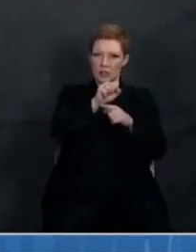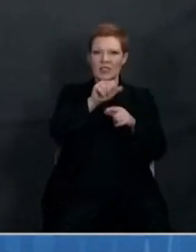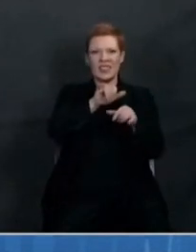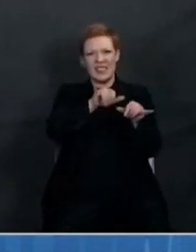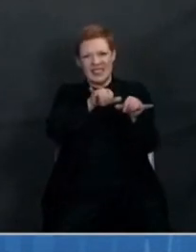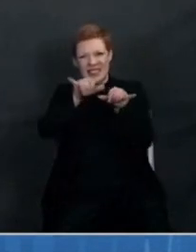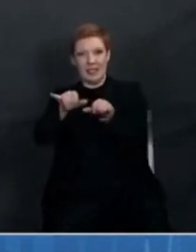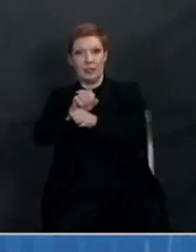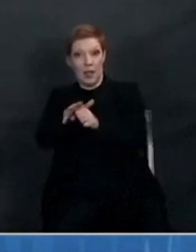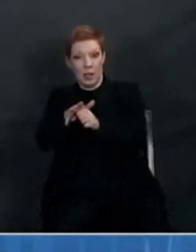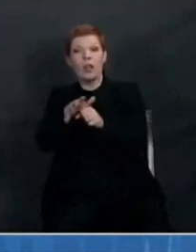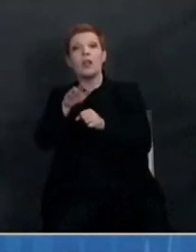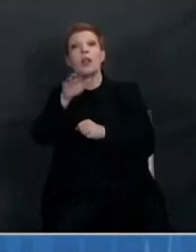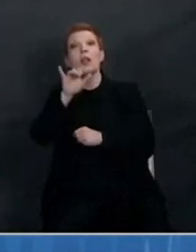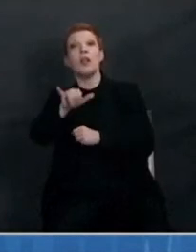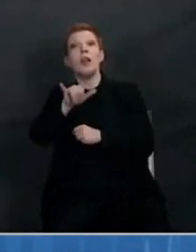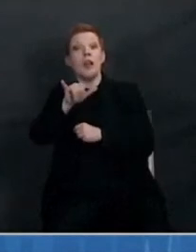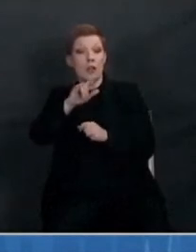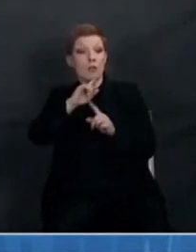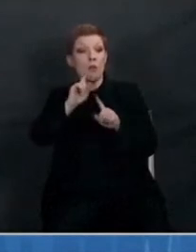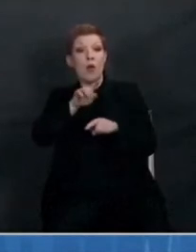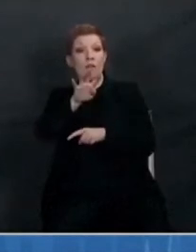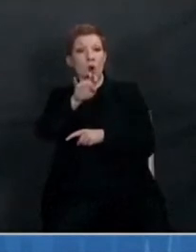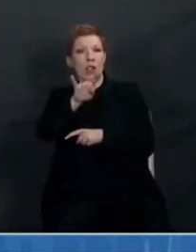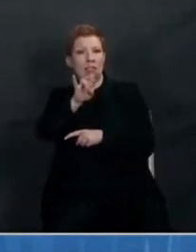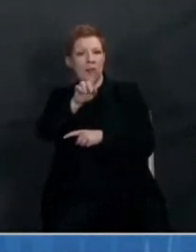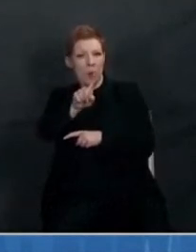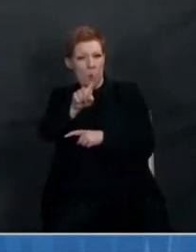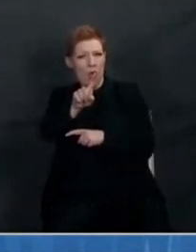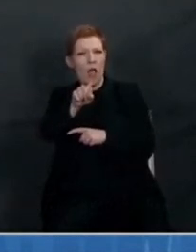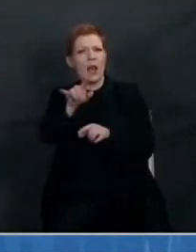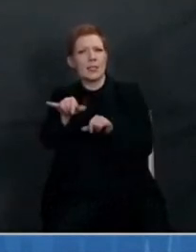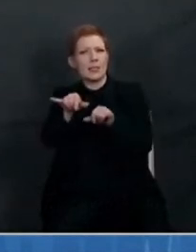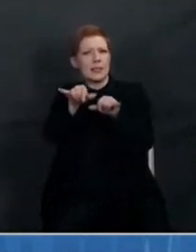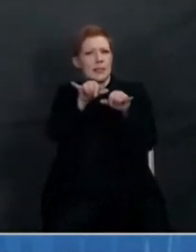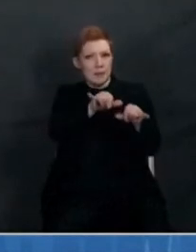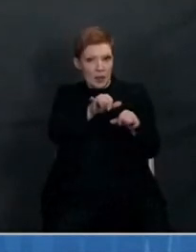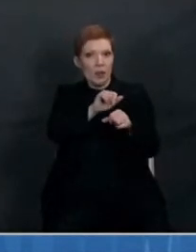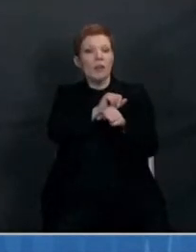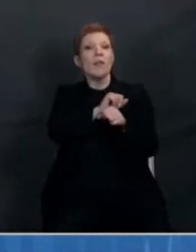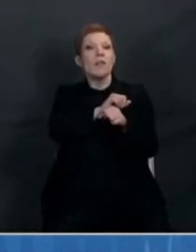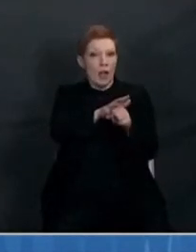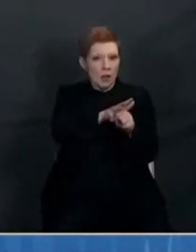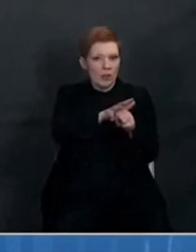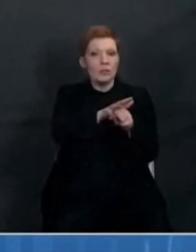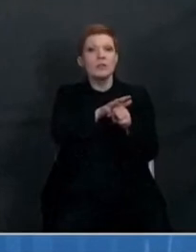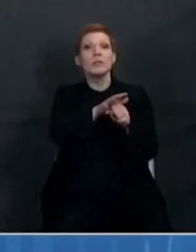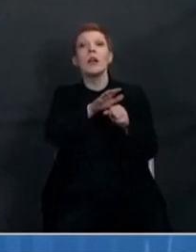jurisdictions reporting 471 variant cases as of January 31st.